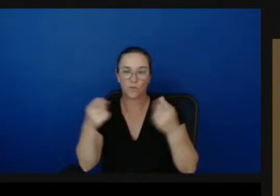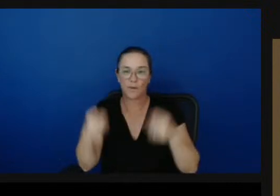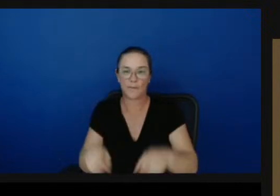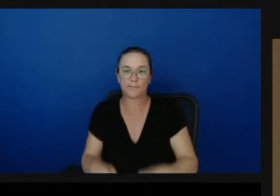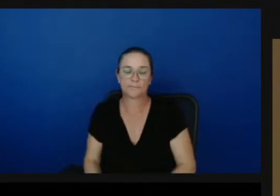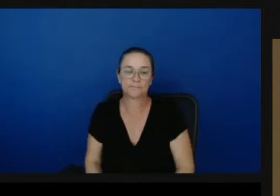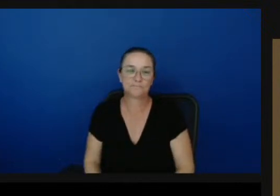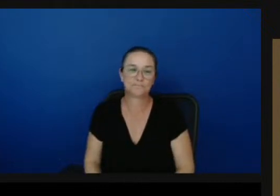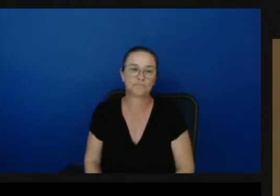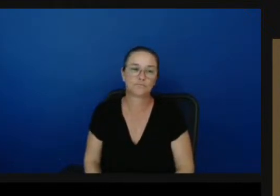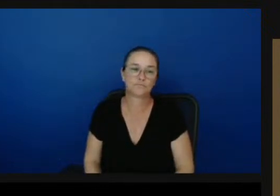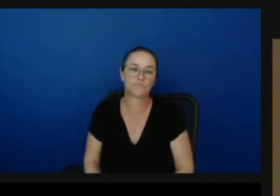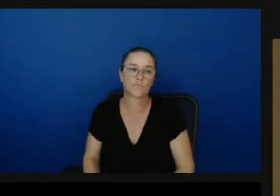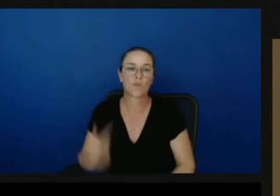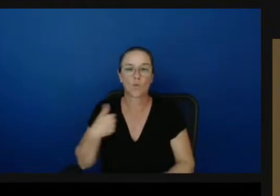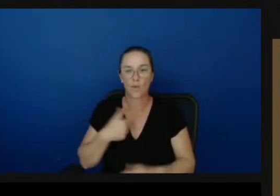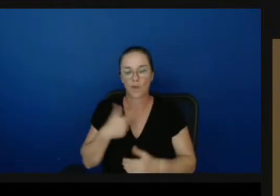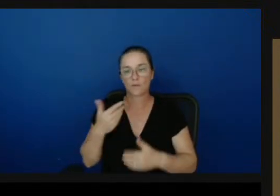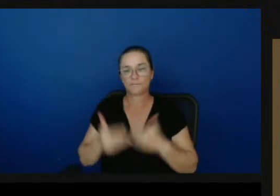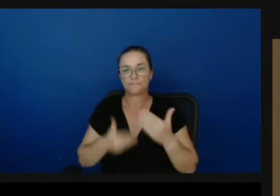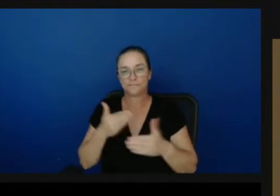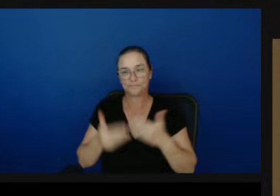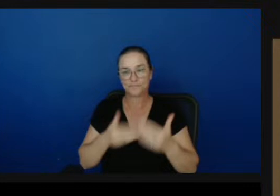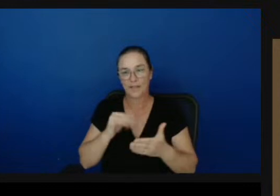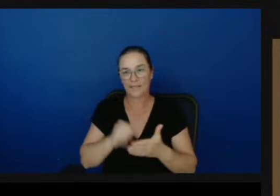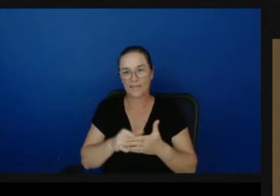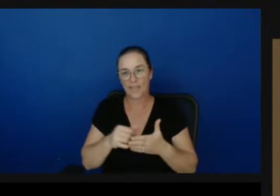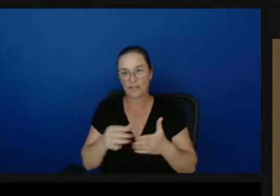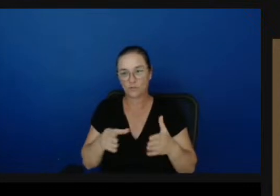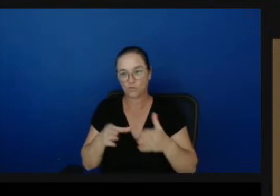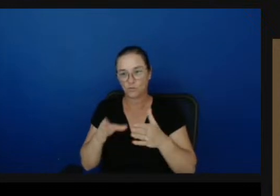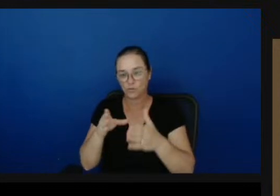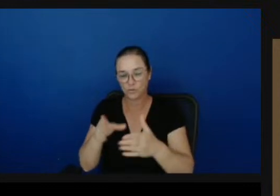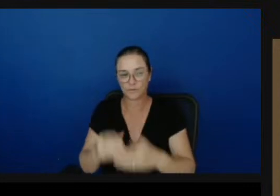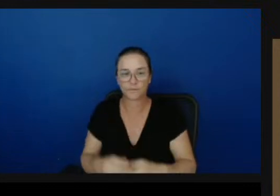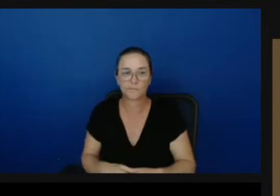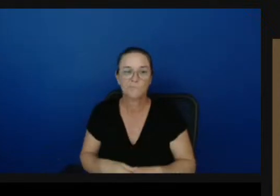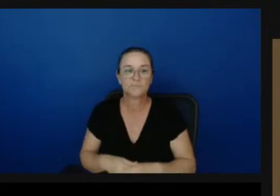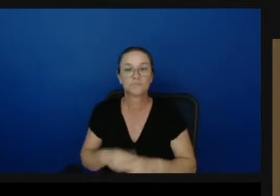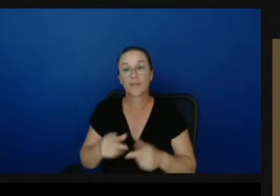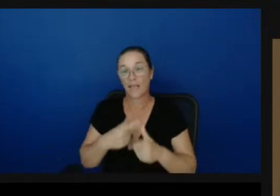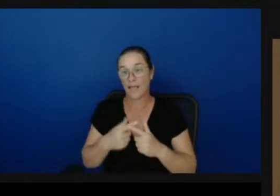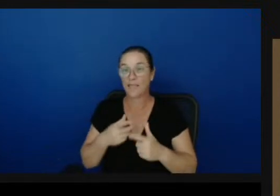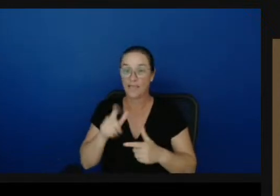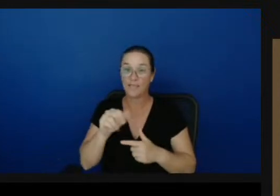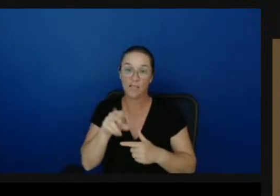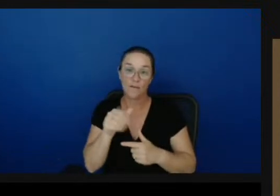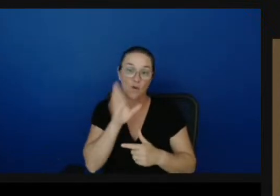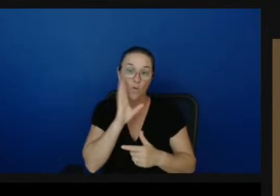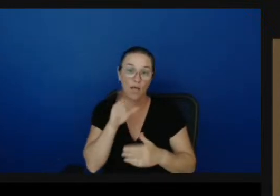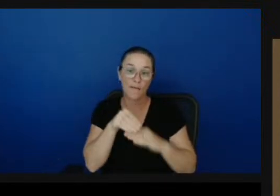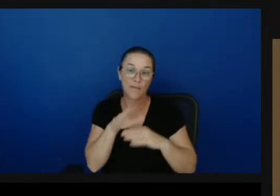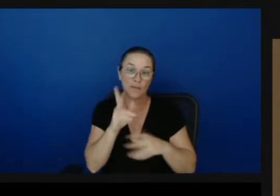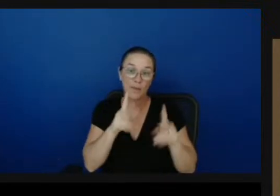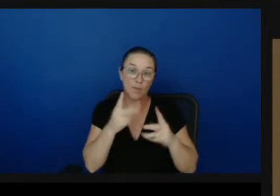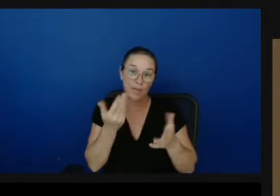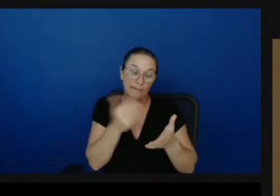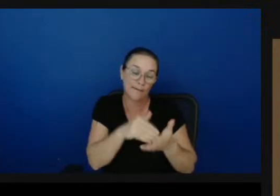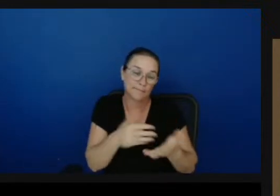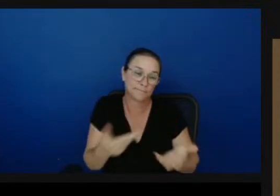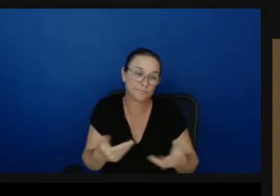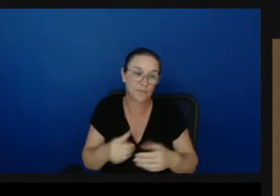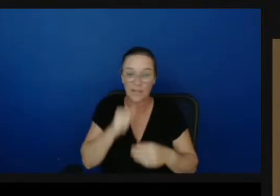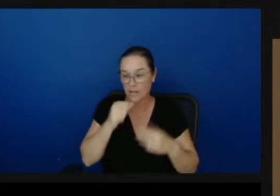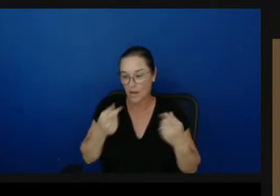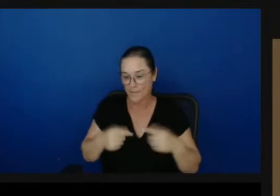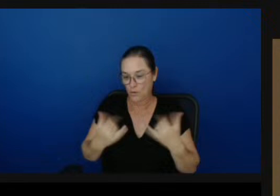we're progressing in that direction till one day, again, lava will affect people for sure, right? It doesn't seem like it's happening right now,